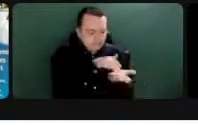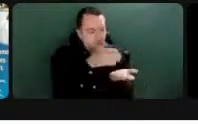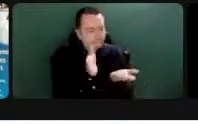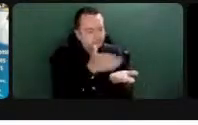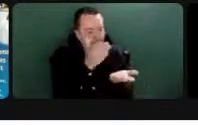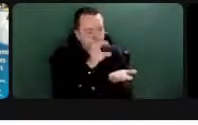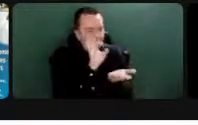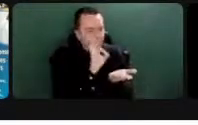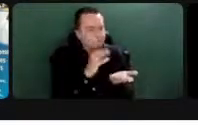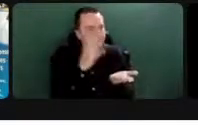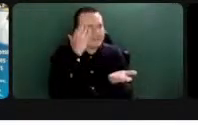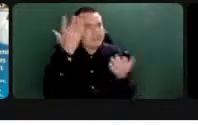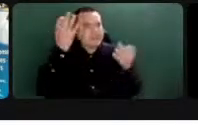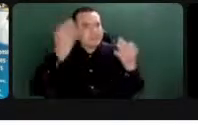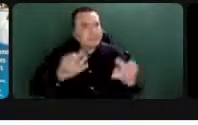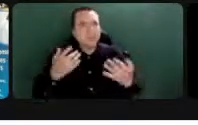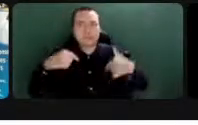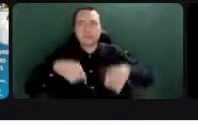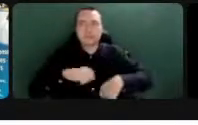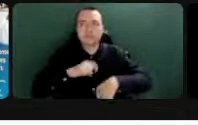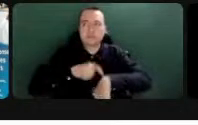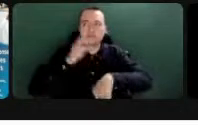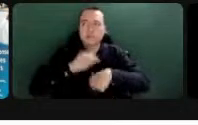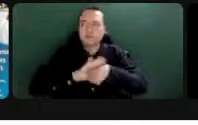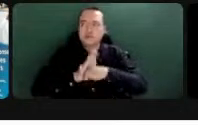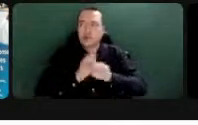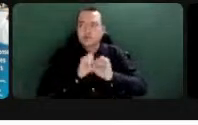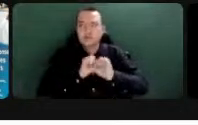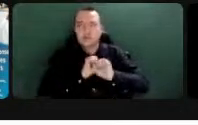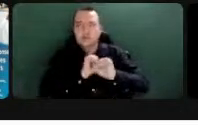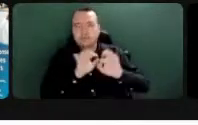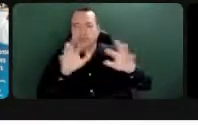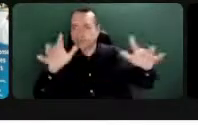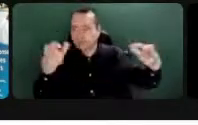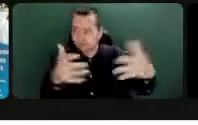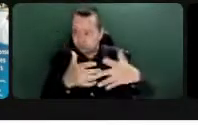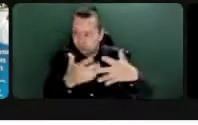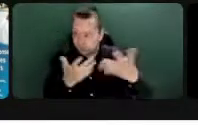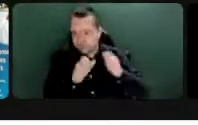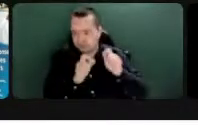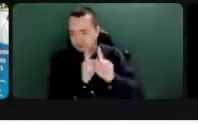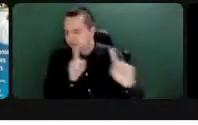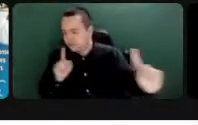equitable access to healthcare for people who are in remote areas.